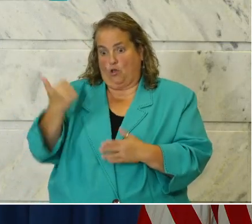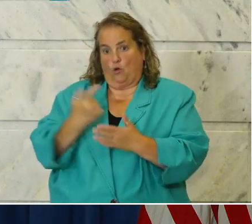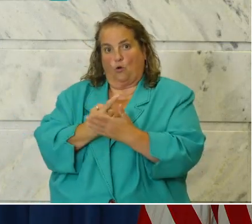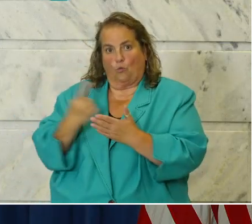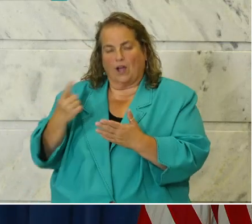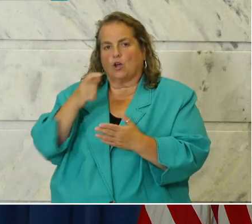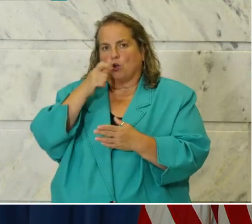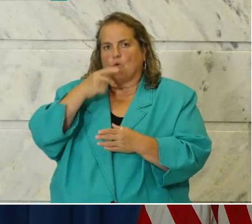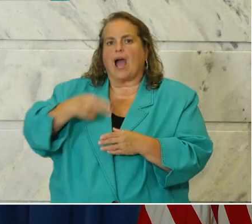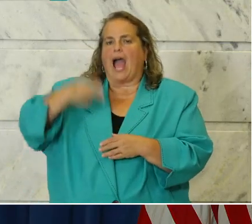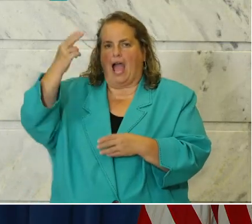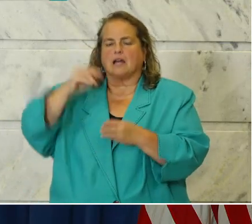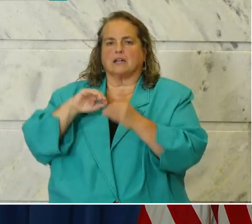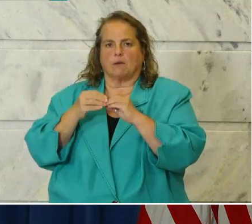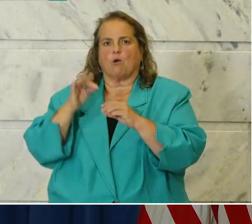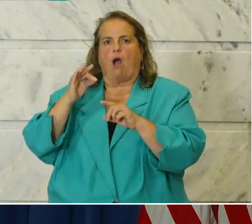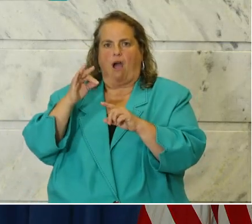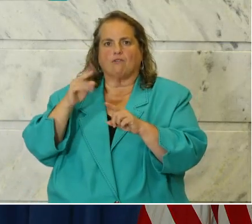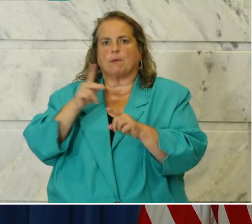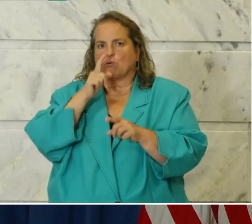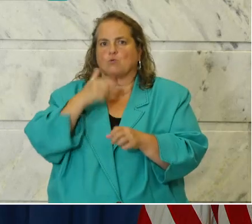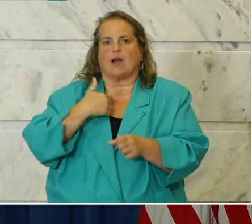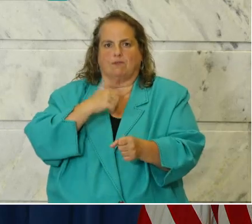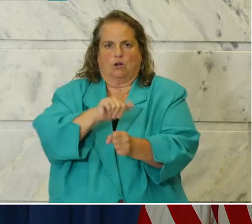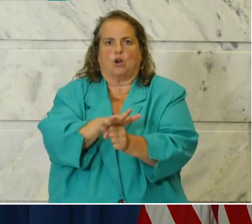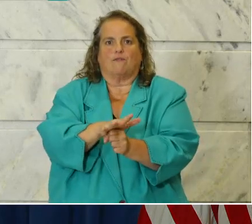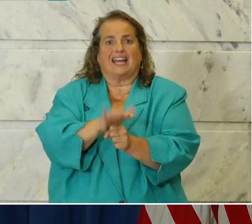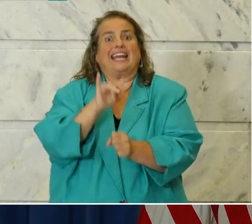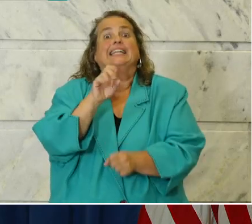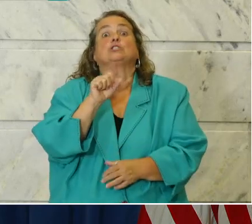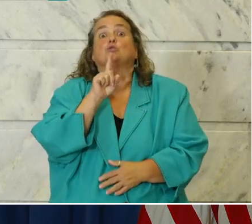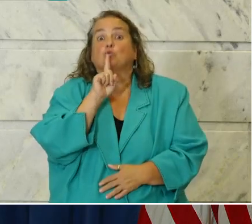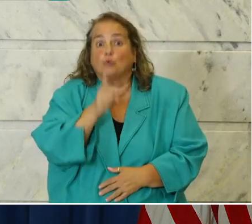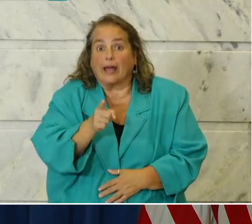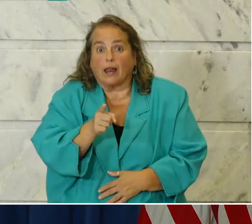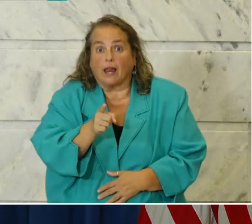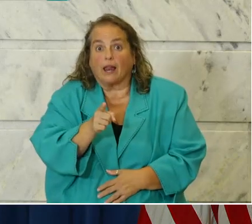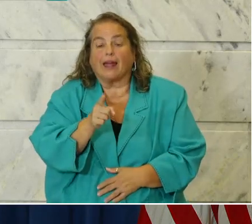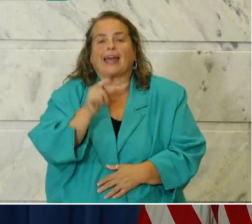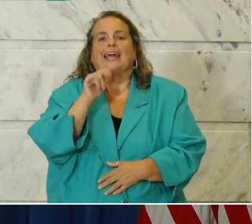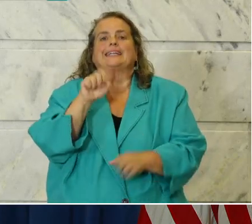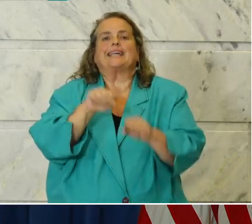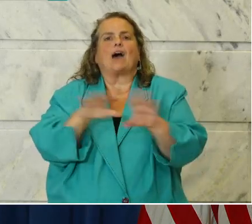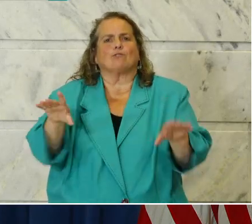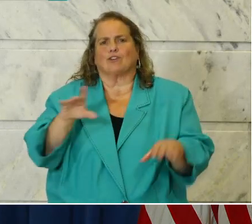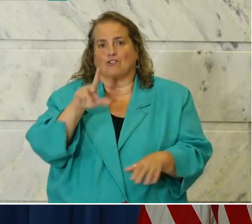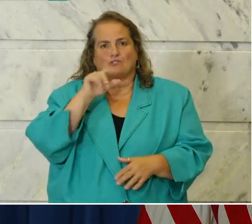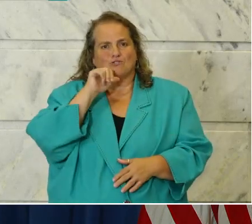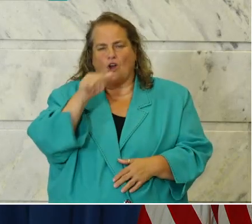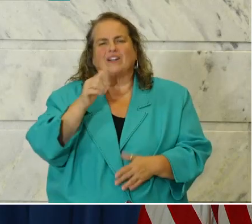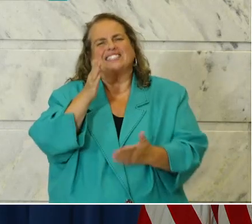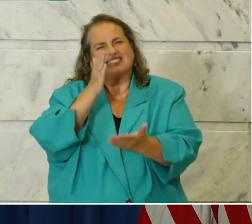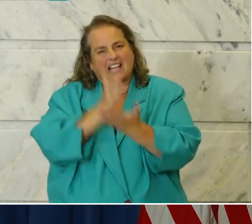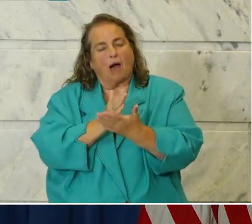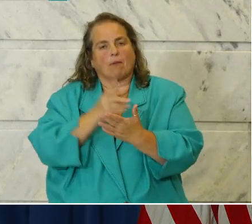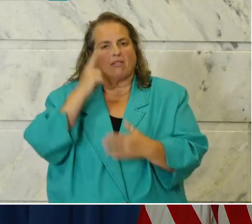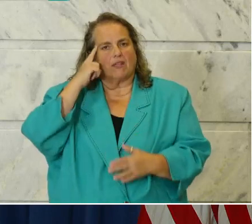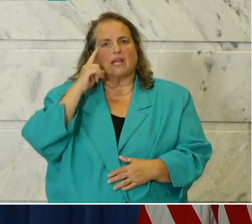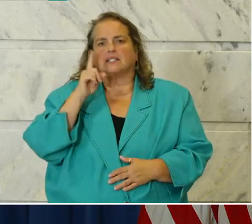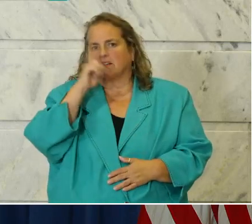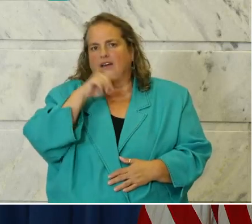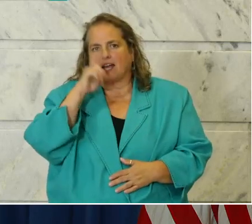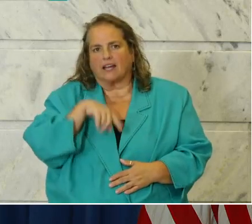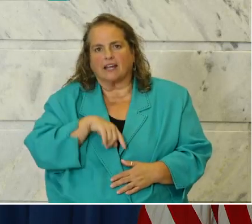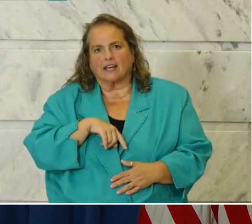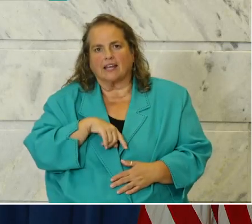experienced. And this thing is real and it's out there. Stop disbelieving and just do the steps to battle it. If